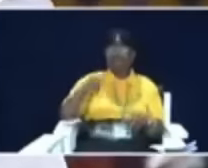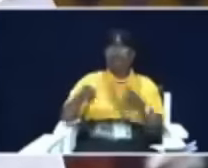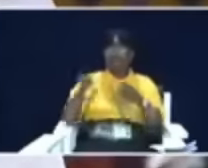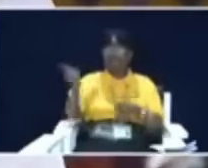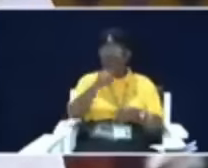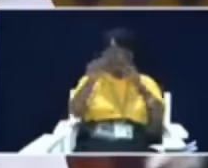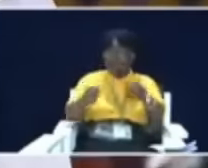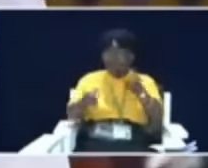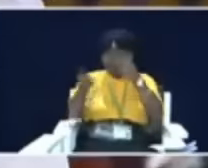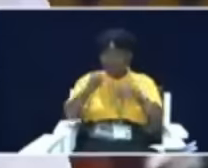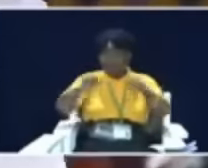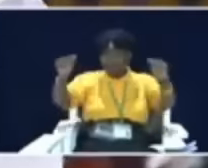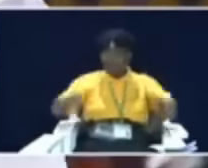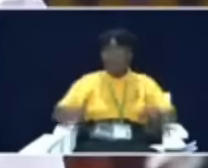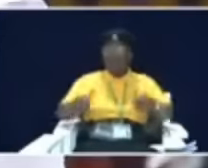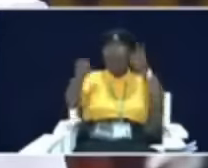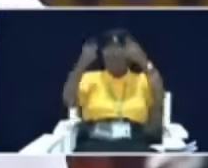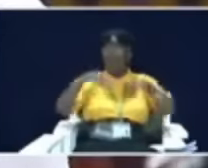pray.